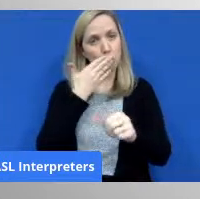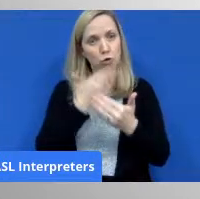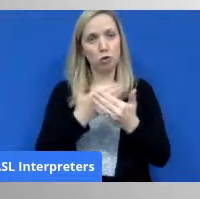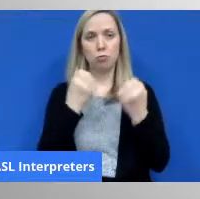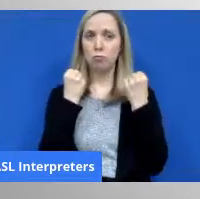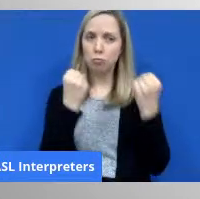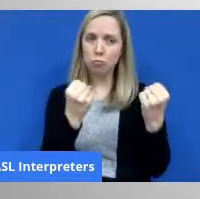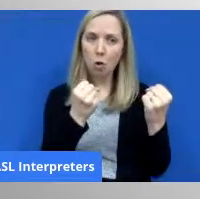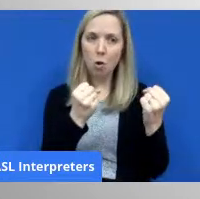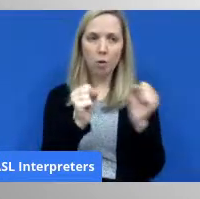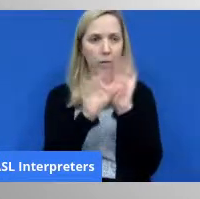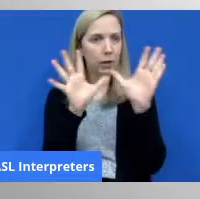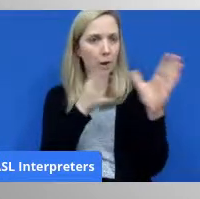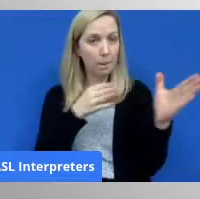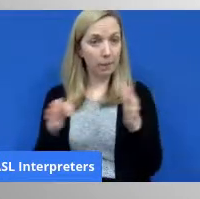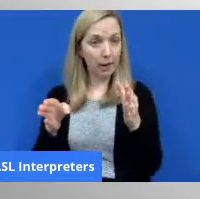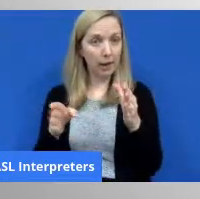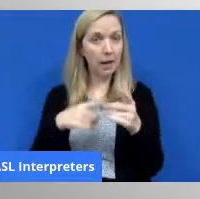that plan.